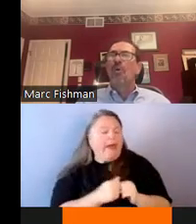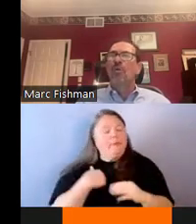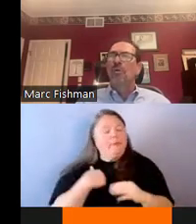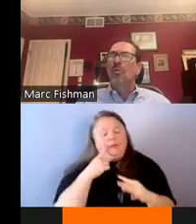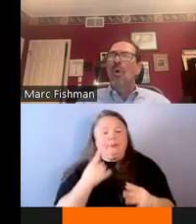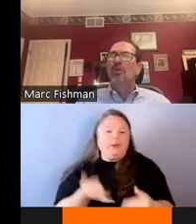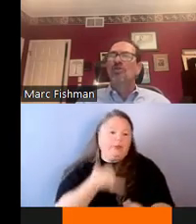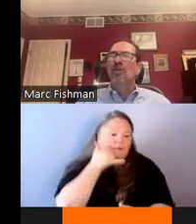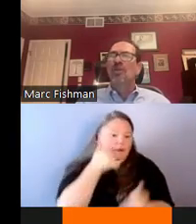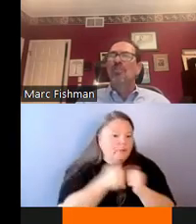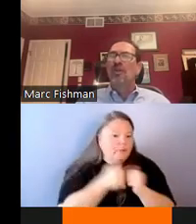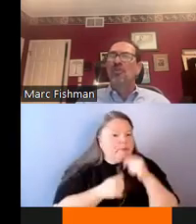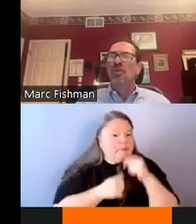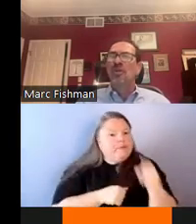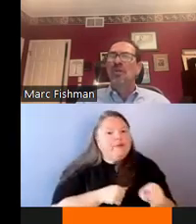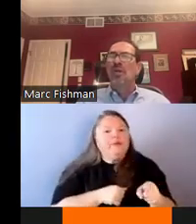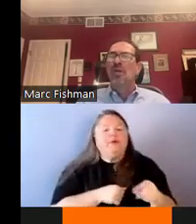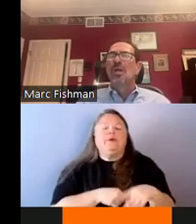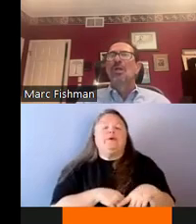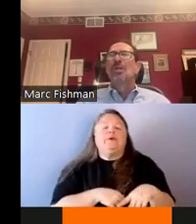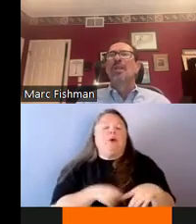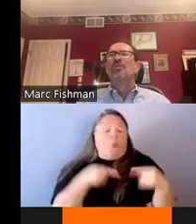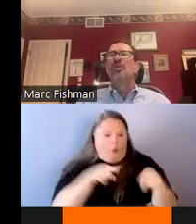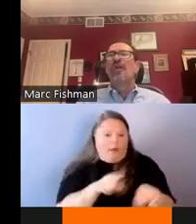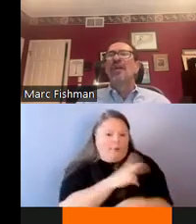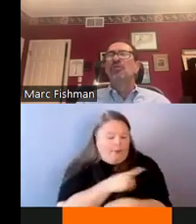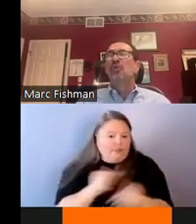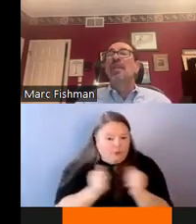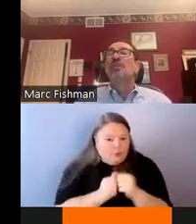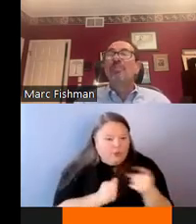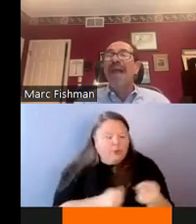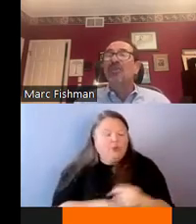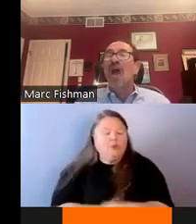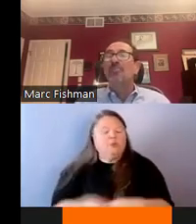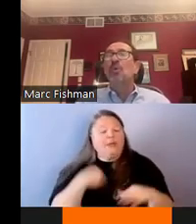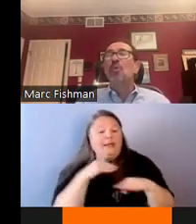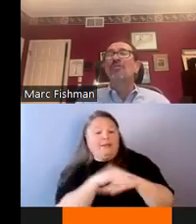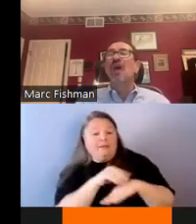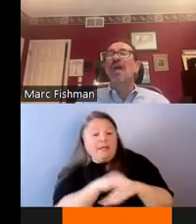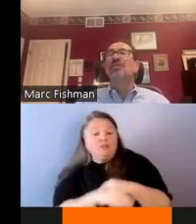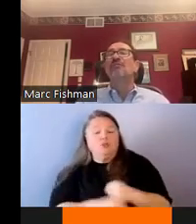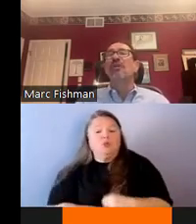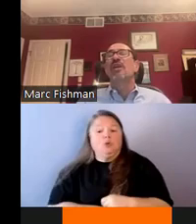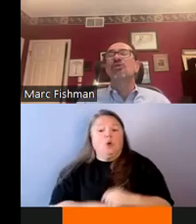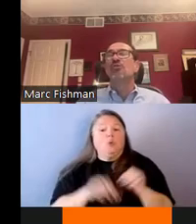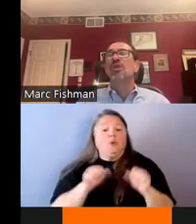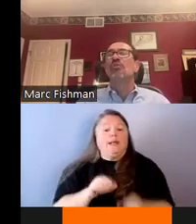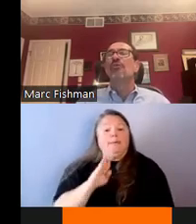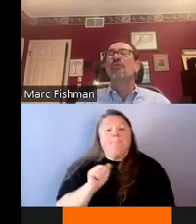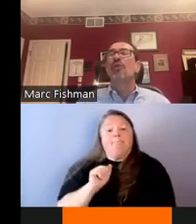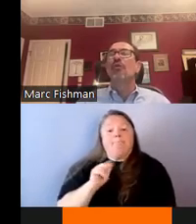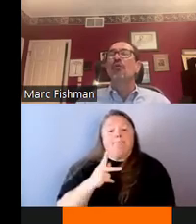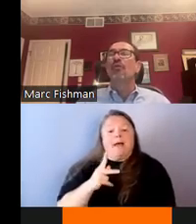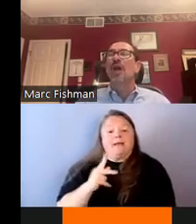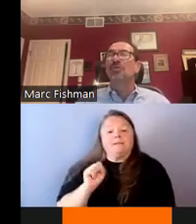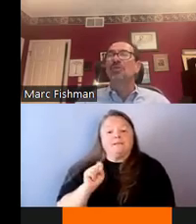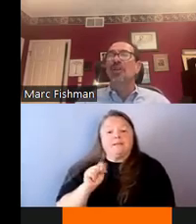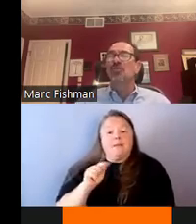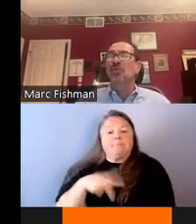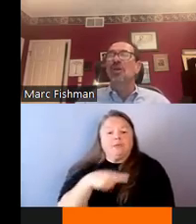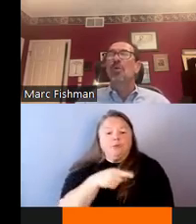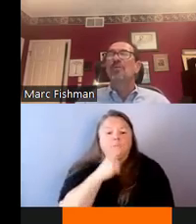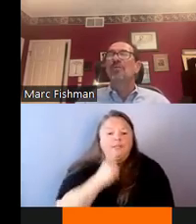get on the phone while you're seeing the patient. Let us advise you. Let us backstop you if it's high severity and you need referral